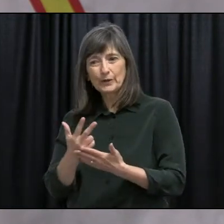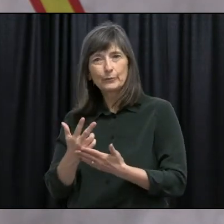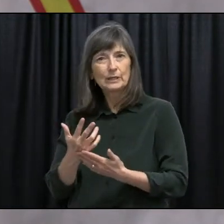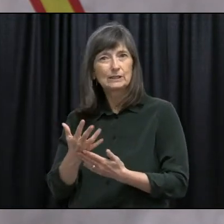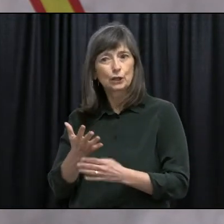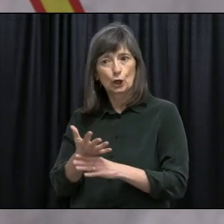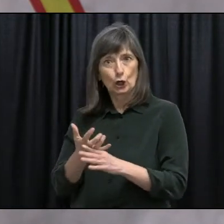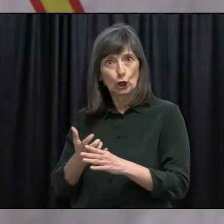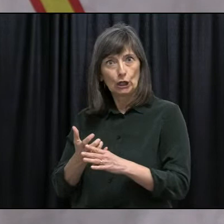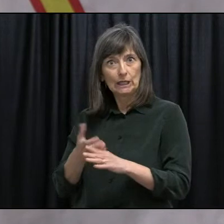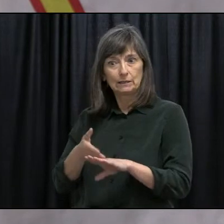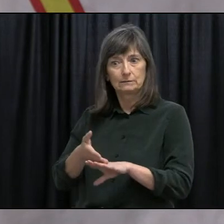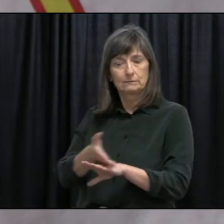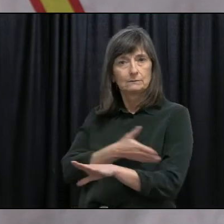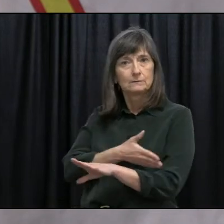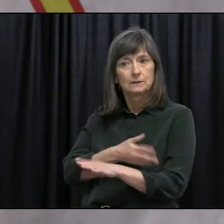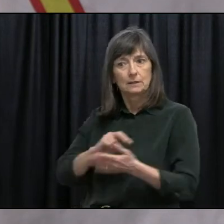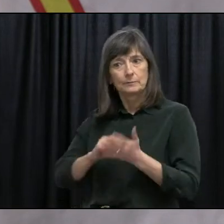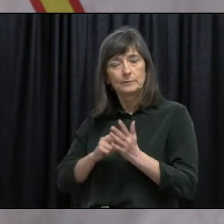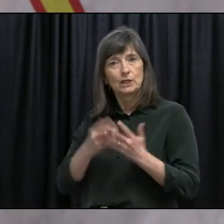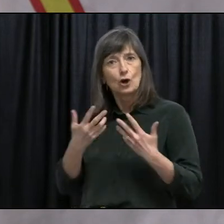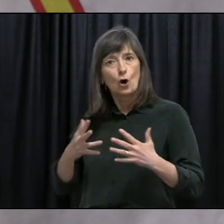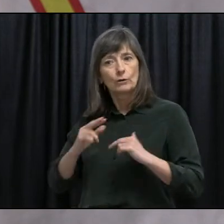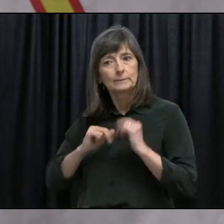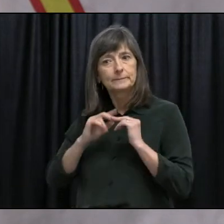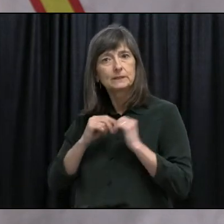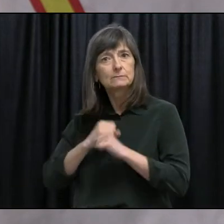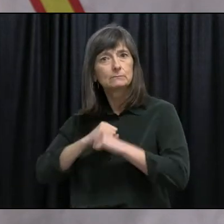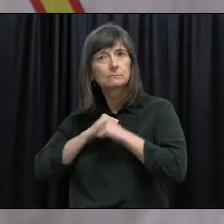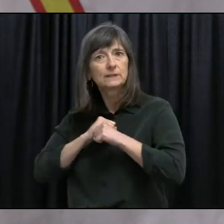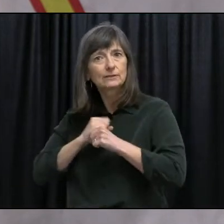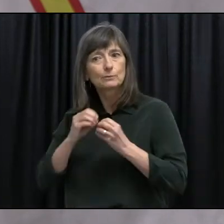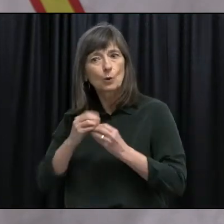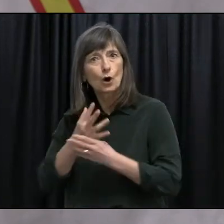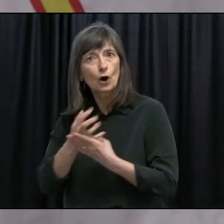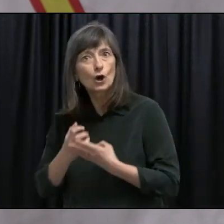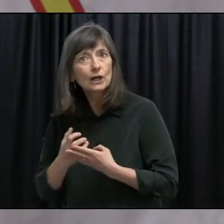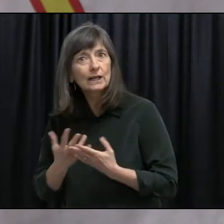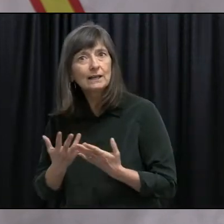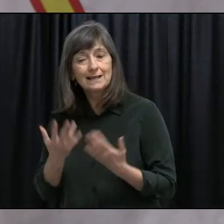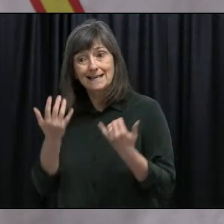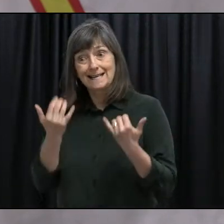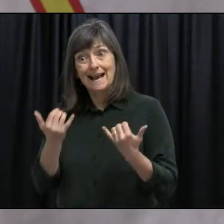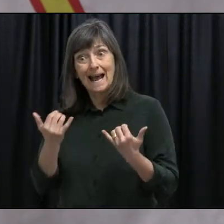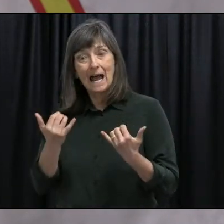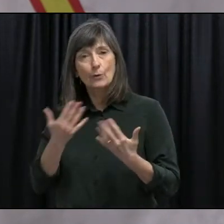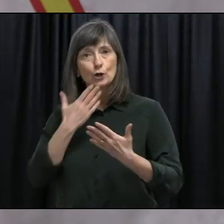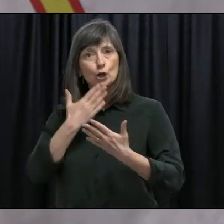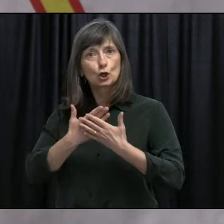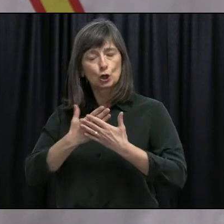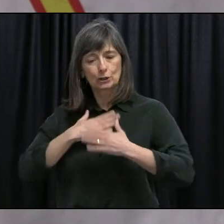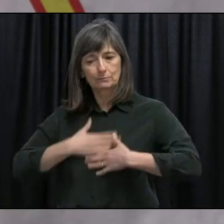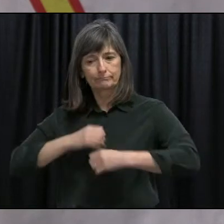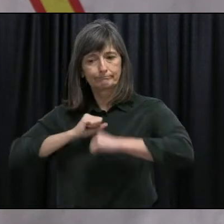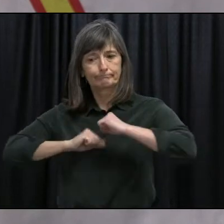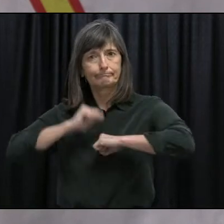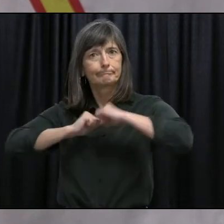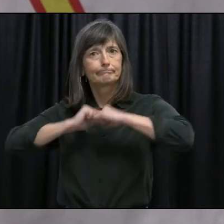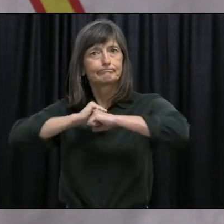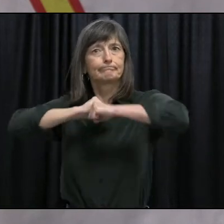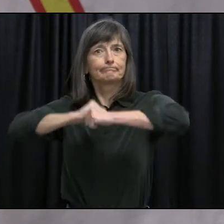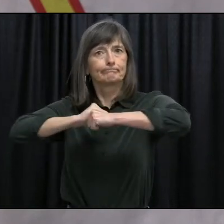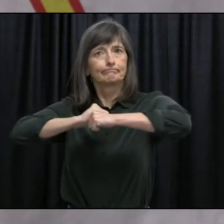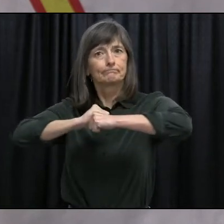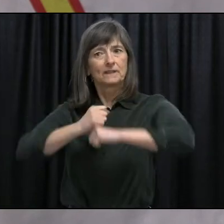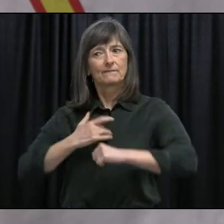likely would have gotten it. They would have had that protection a little bit sooner. They are now, getting a really good immune response to that, and so can